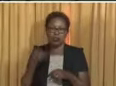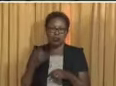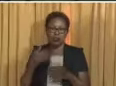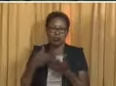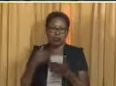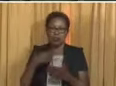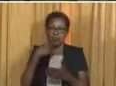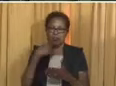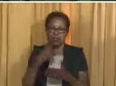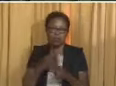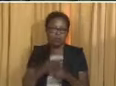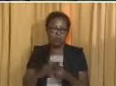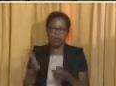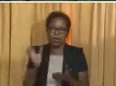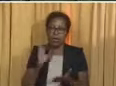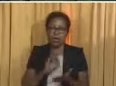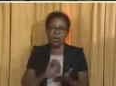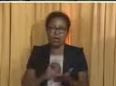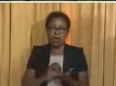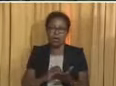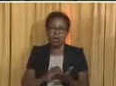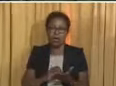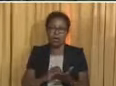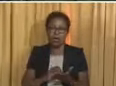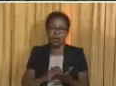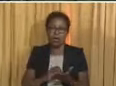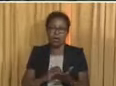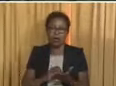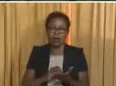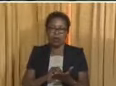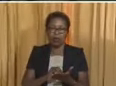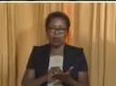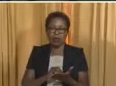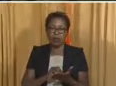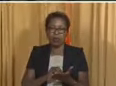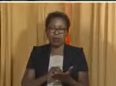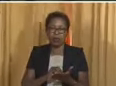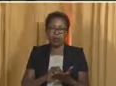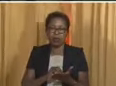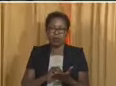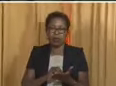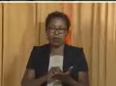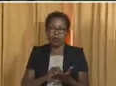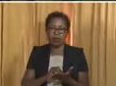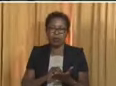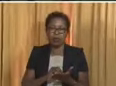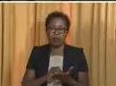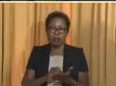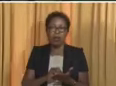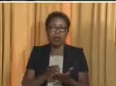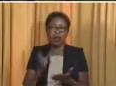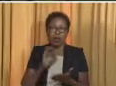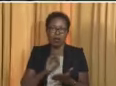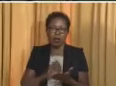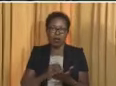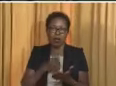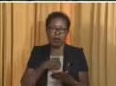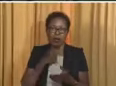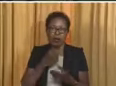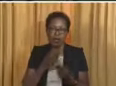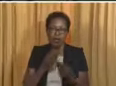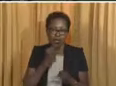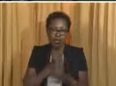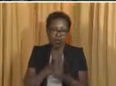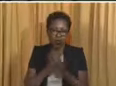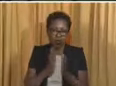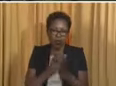However, once again, the fitness and hardship test, which I developed when I was writing issue number